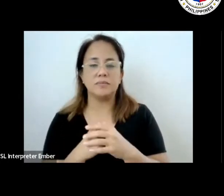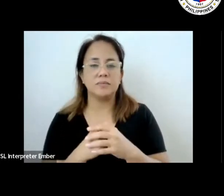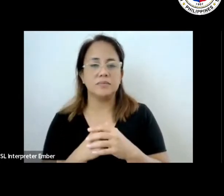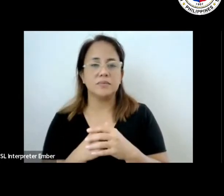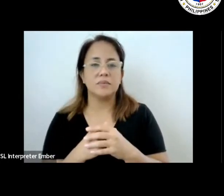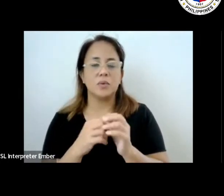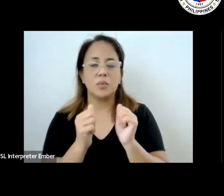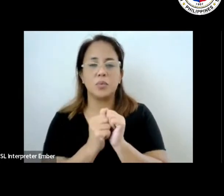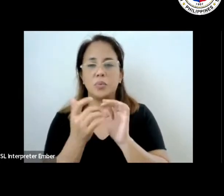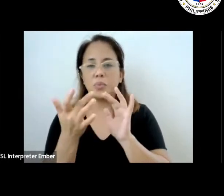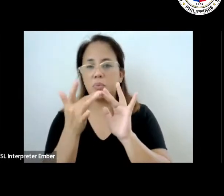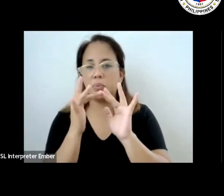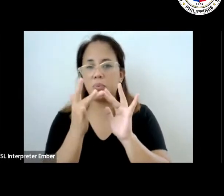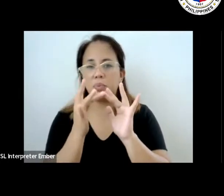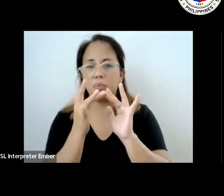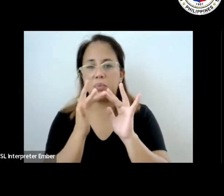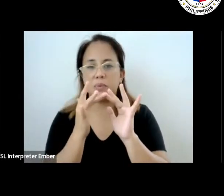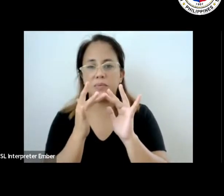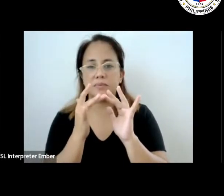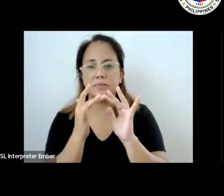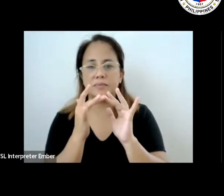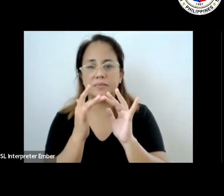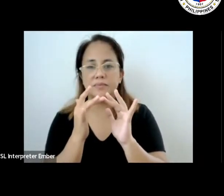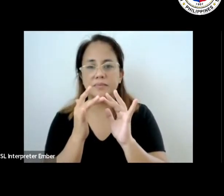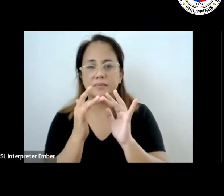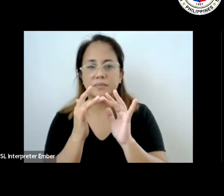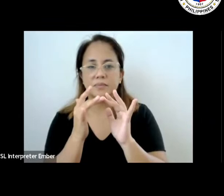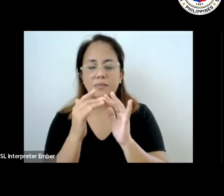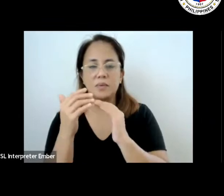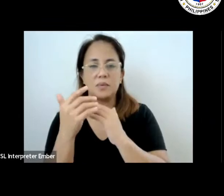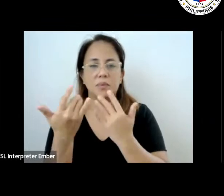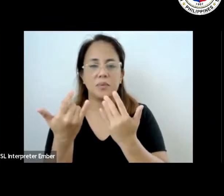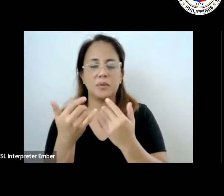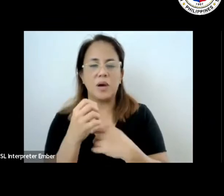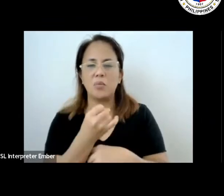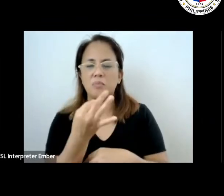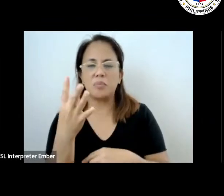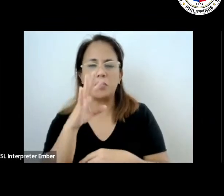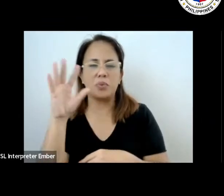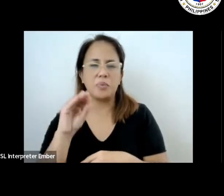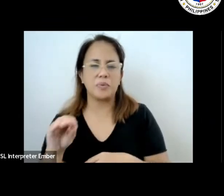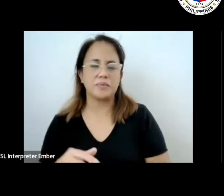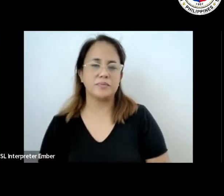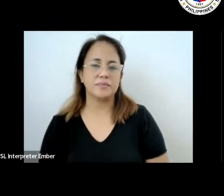the internet in the country now? Ilang porsyento?